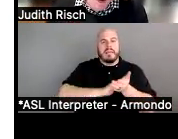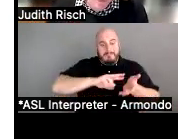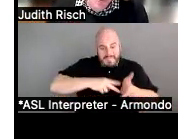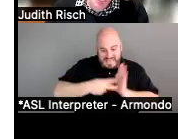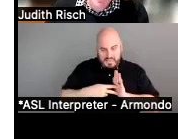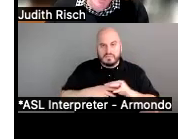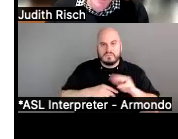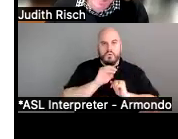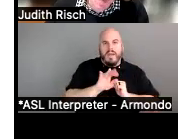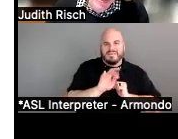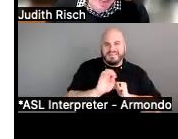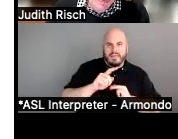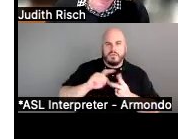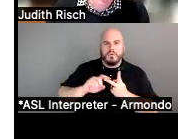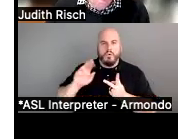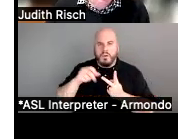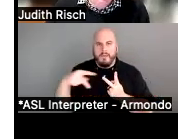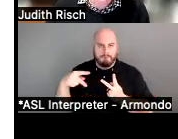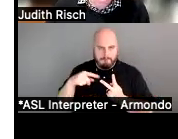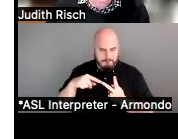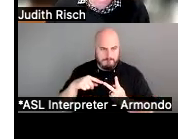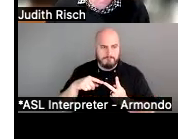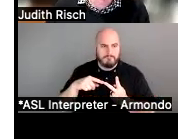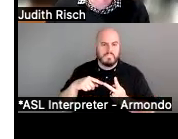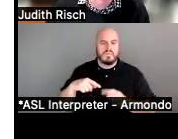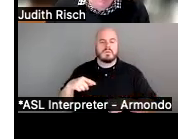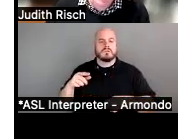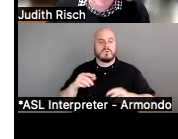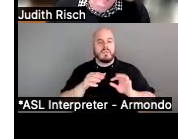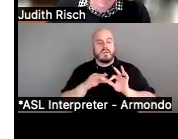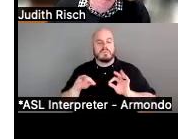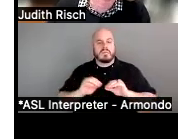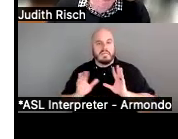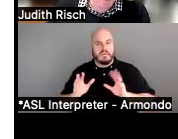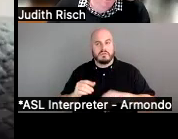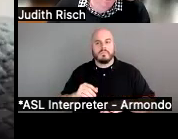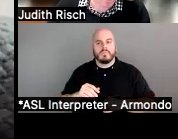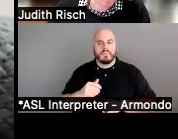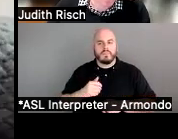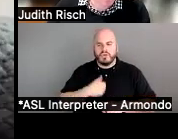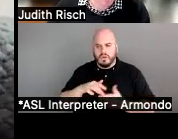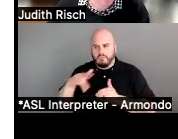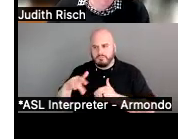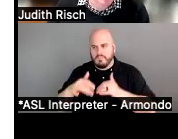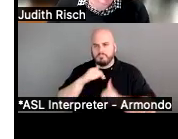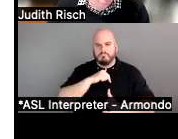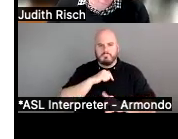And the regulation is explicit that it is the web content